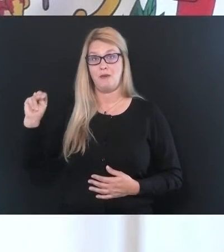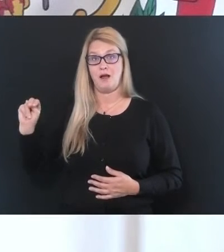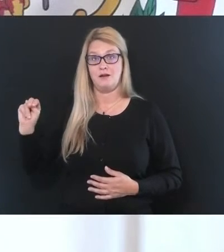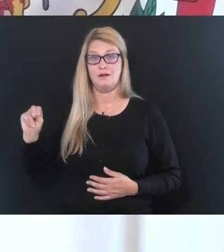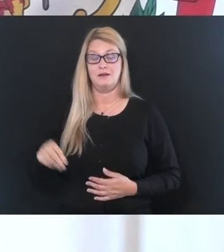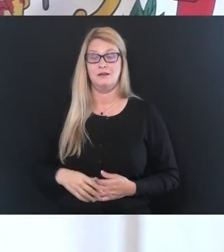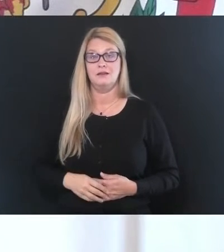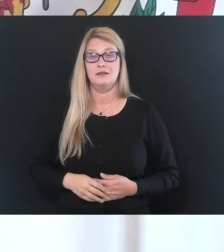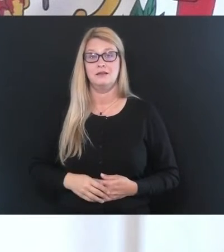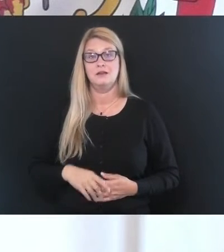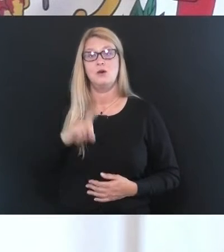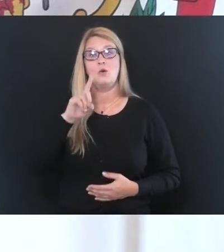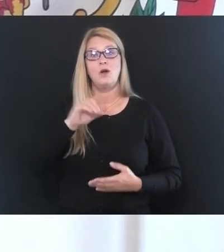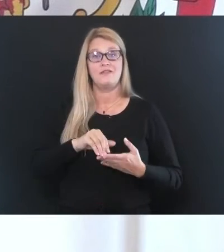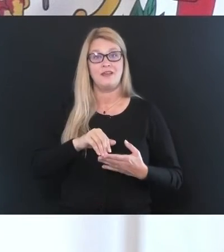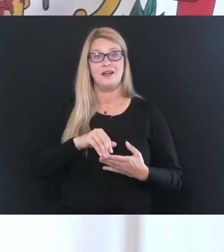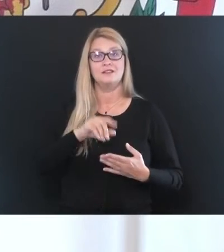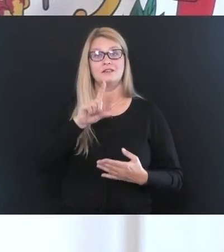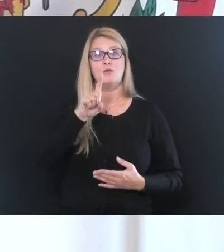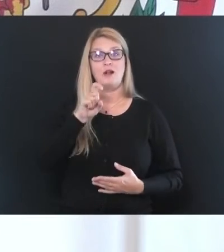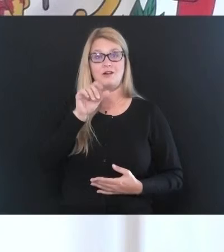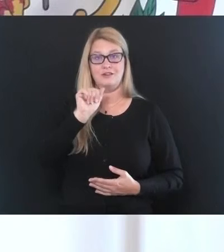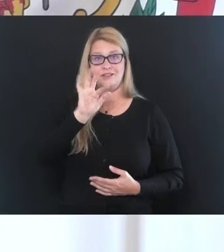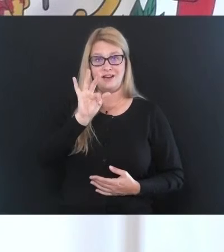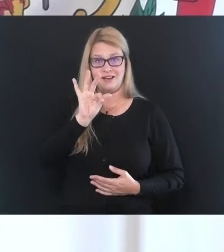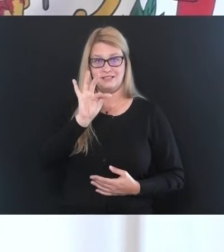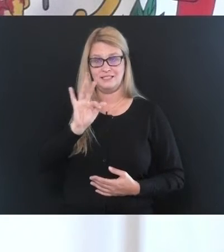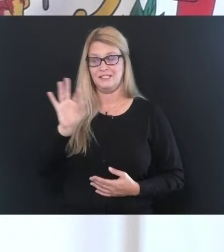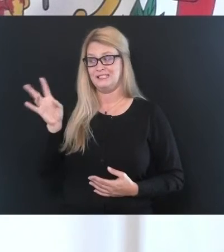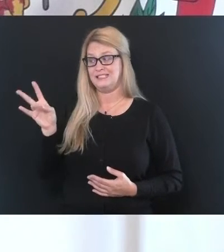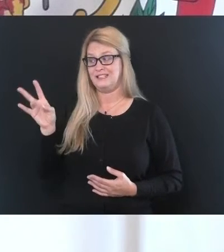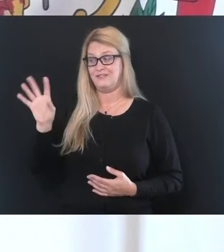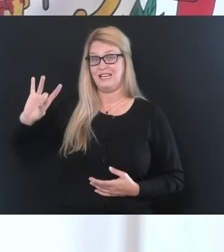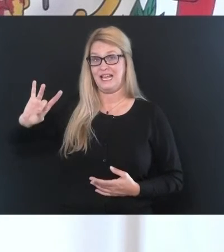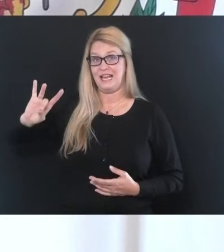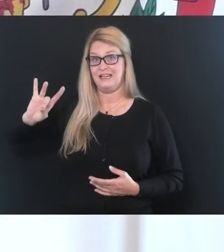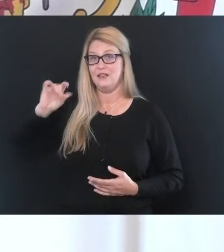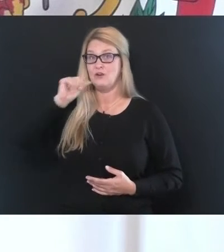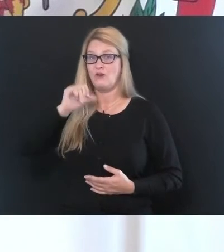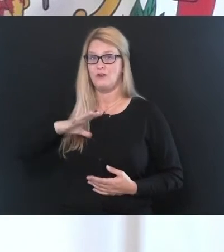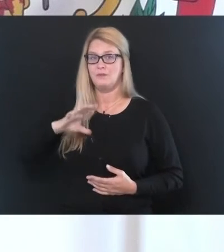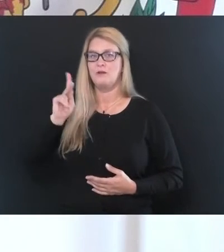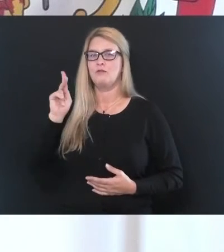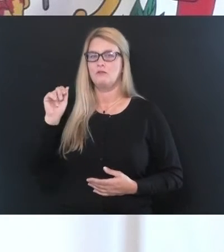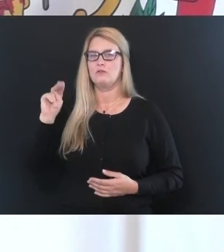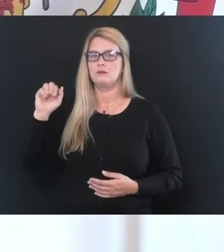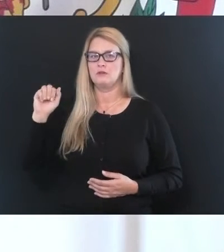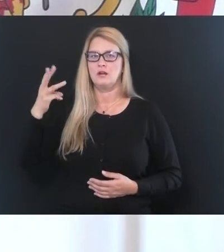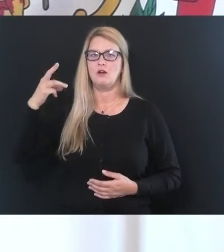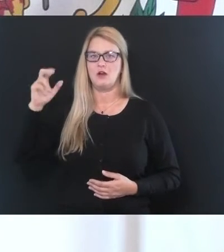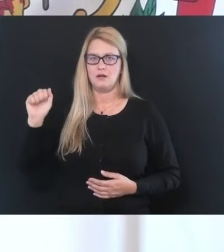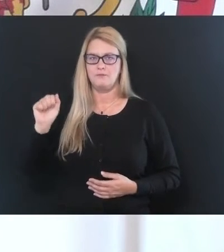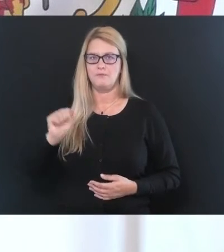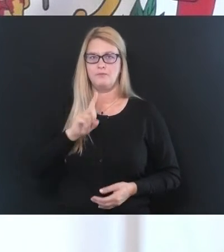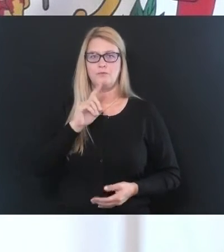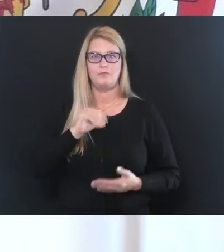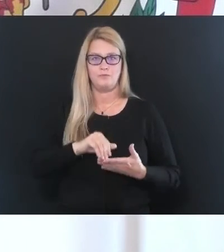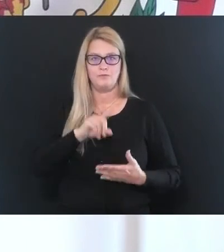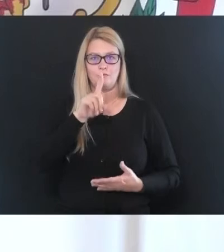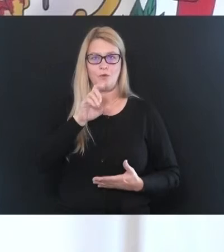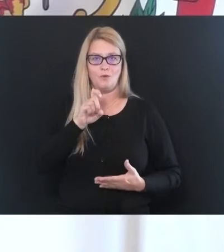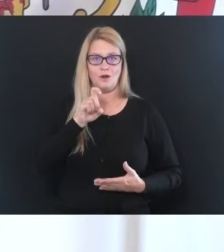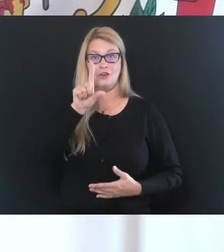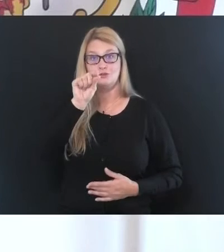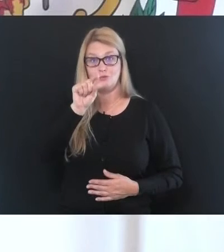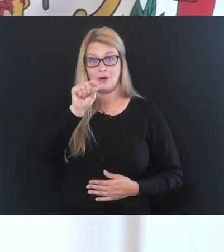County. Our 1,119th death, a 78-year-old female from Kanawha County. Our 1,120th